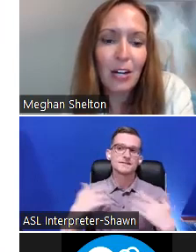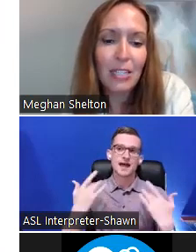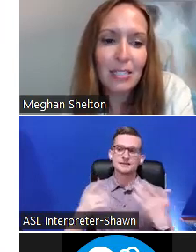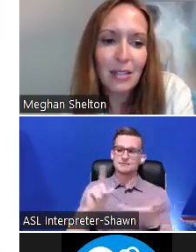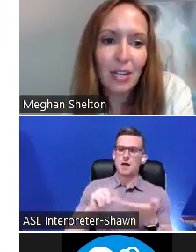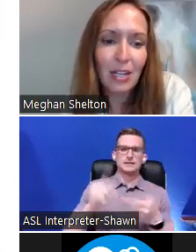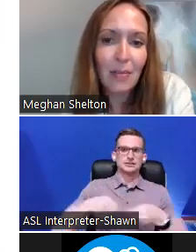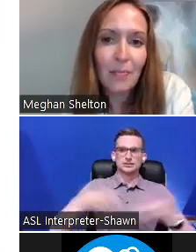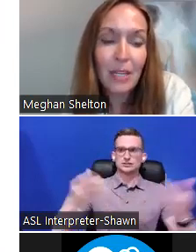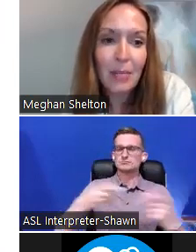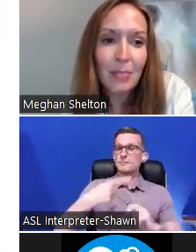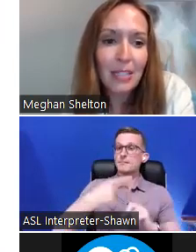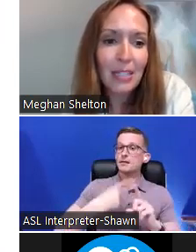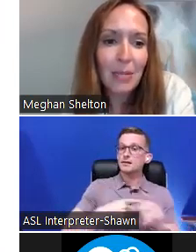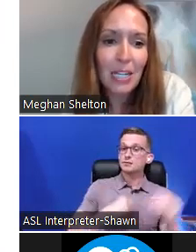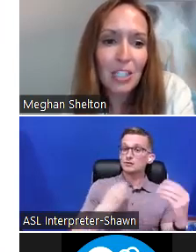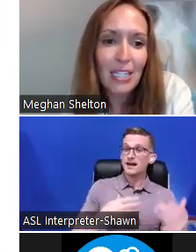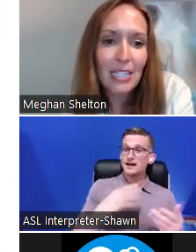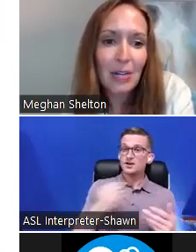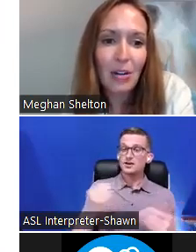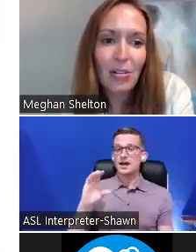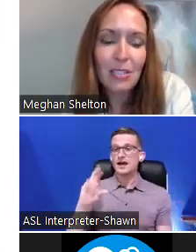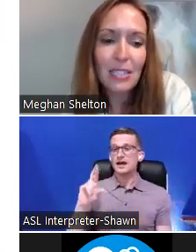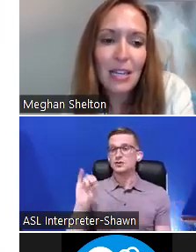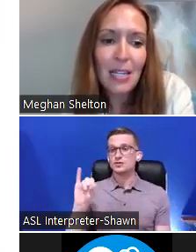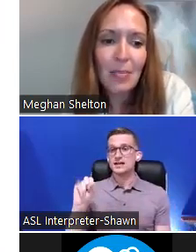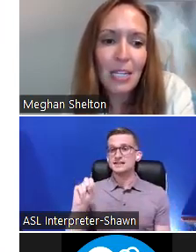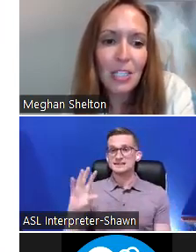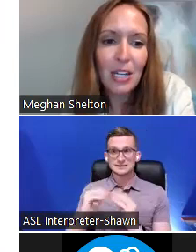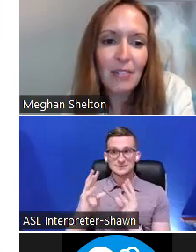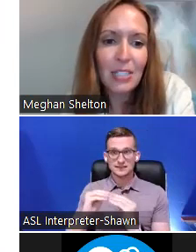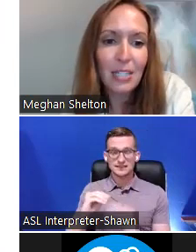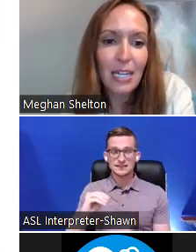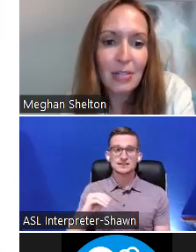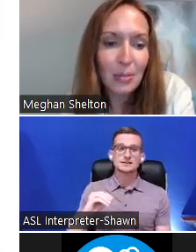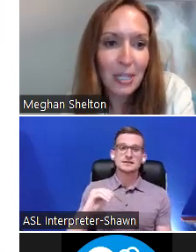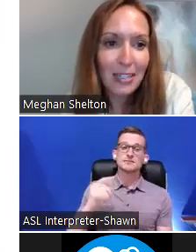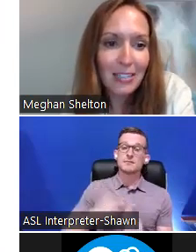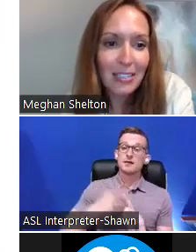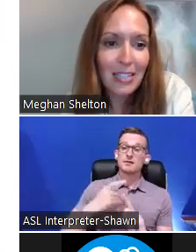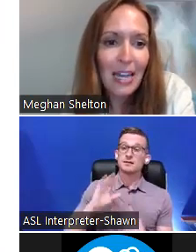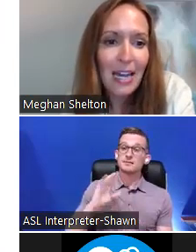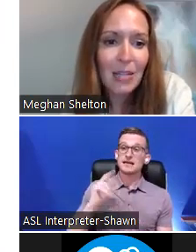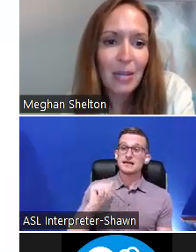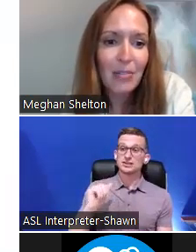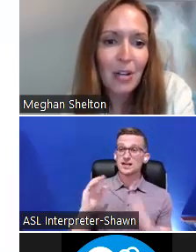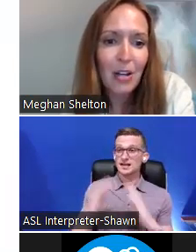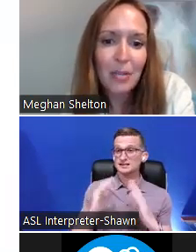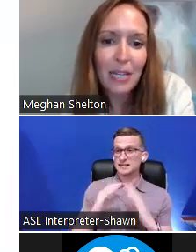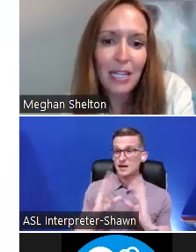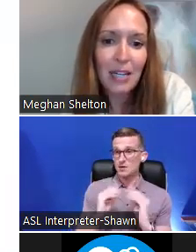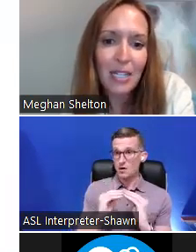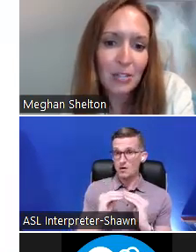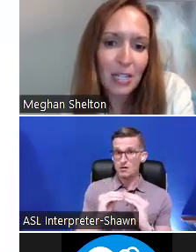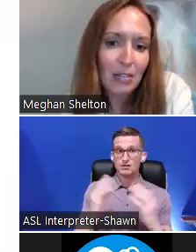and crisis convening, monthly BHA town halls, the BHA Advisory Council meetings, and the Behavioral Health